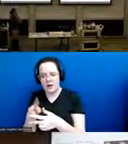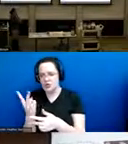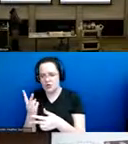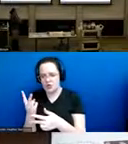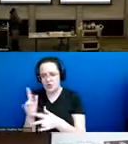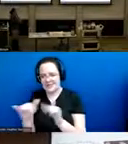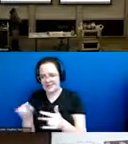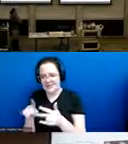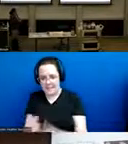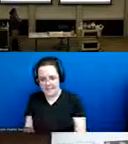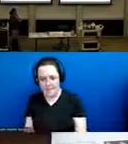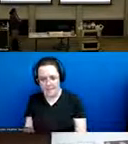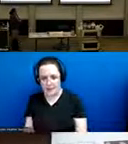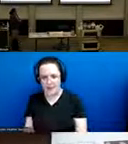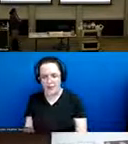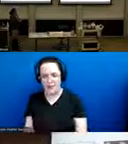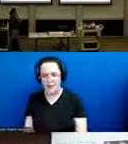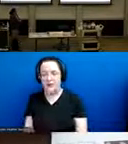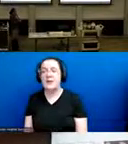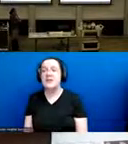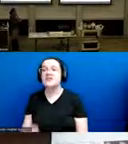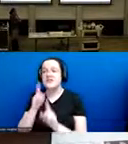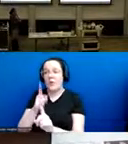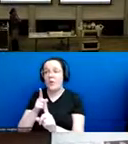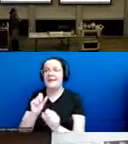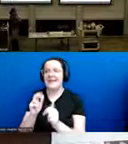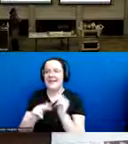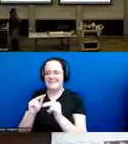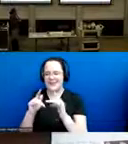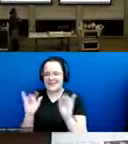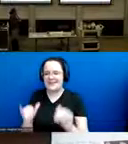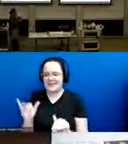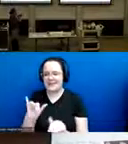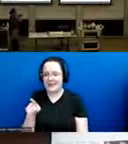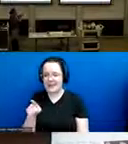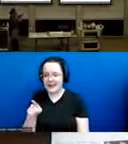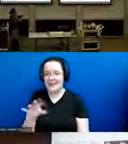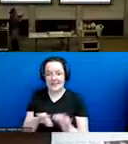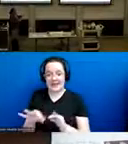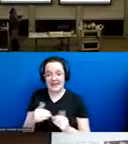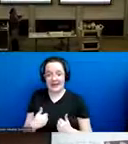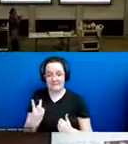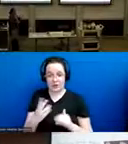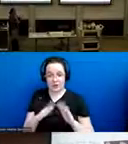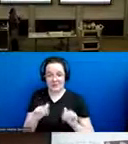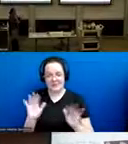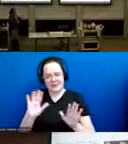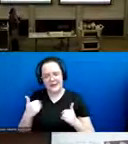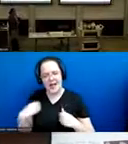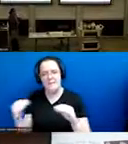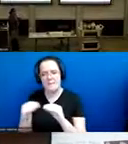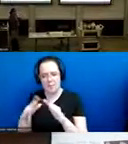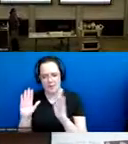then the idea is that if eventually we could build a system like this, that instead of having two systems, they have more systems, you will have a form